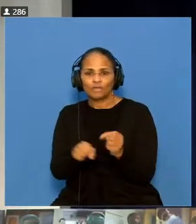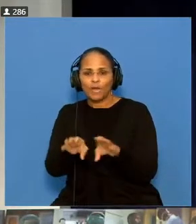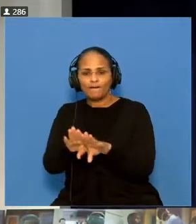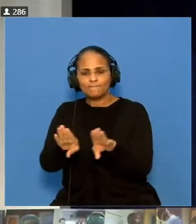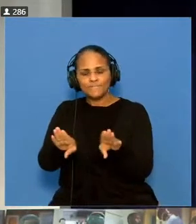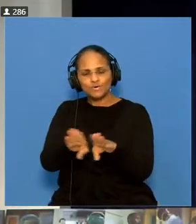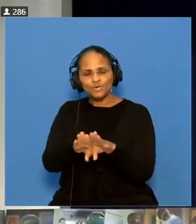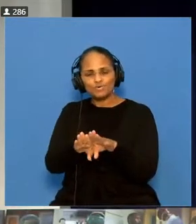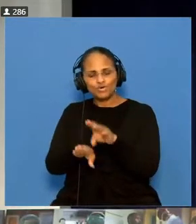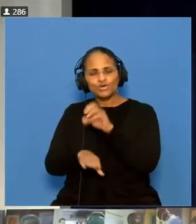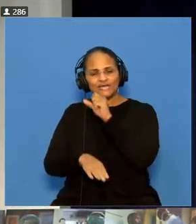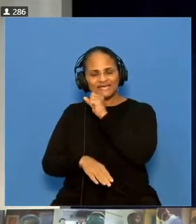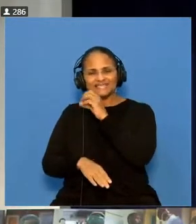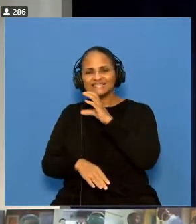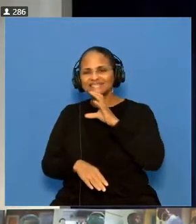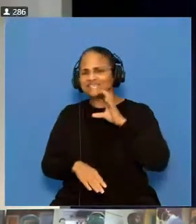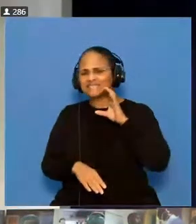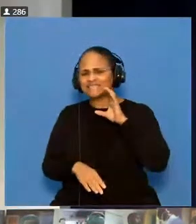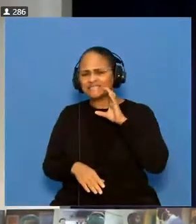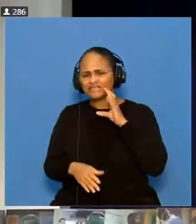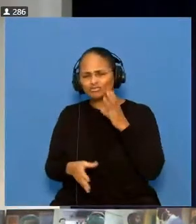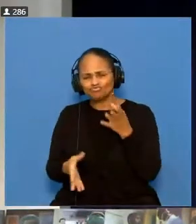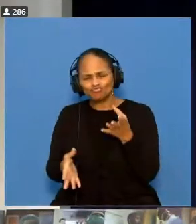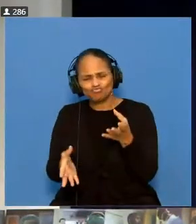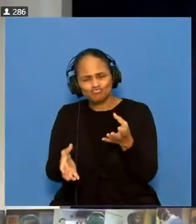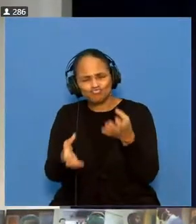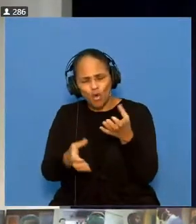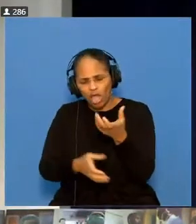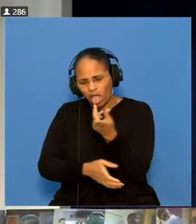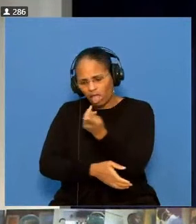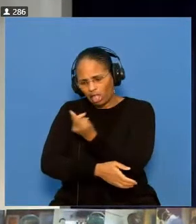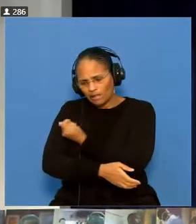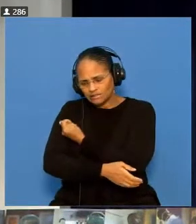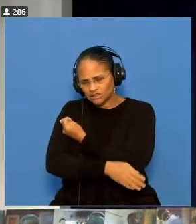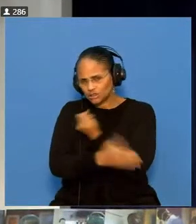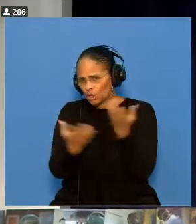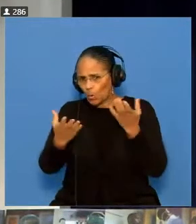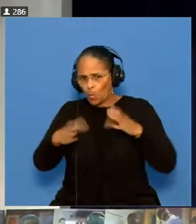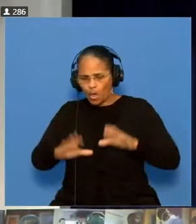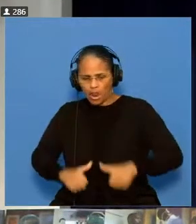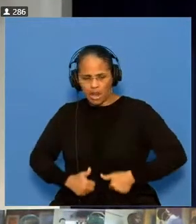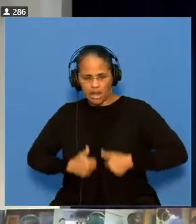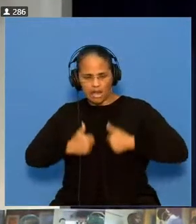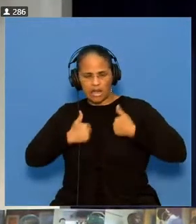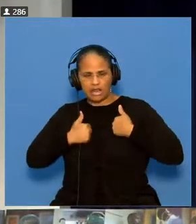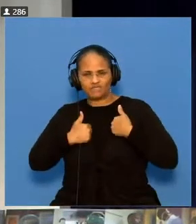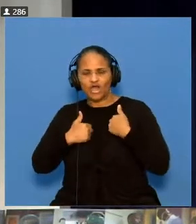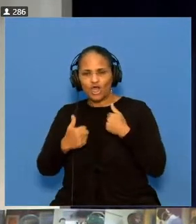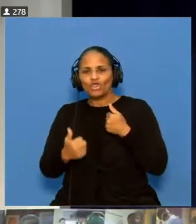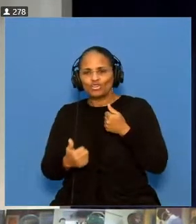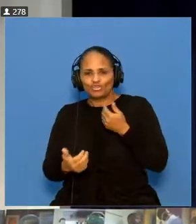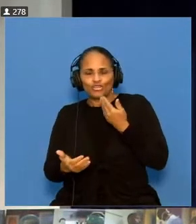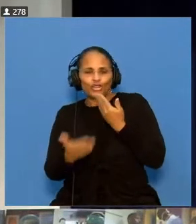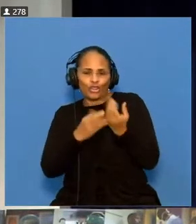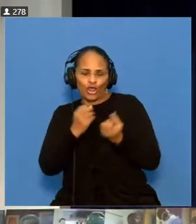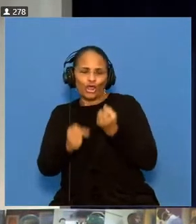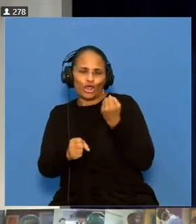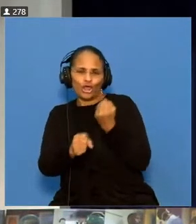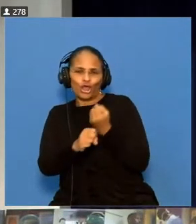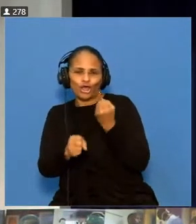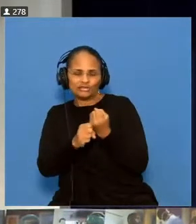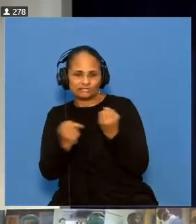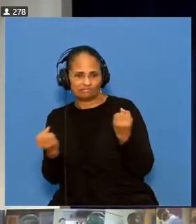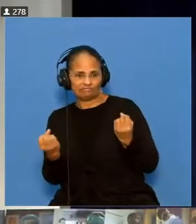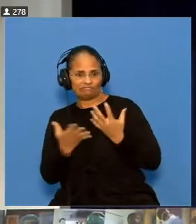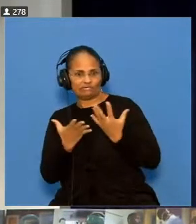Bermuda seniors desperately want this vaccine so they don't have to live their golden years in fear and isolation from society.